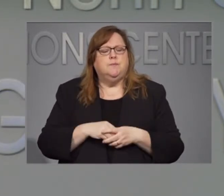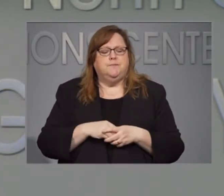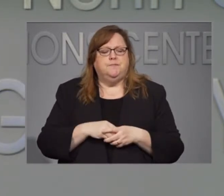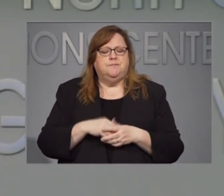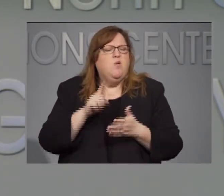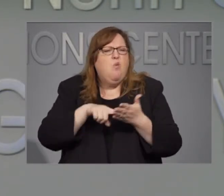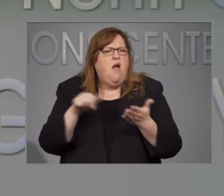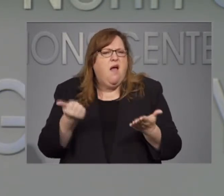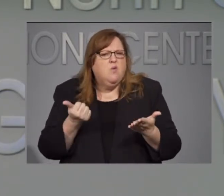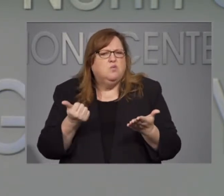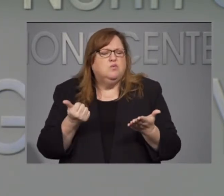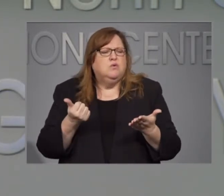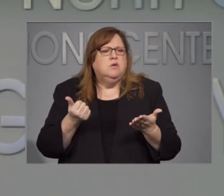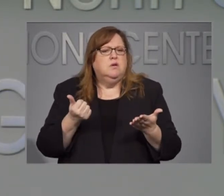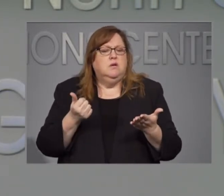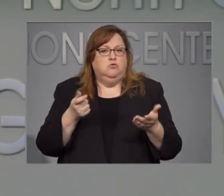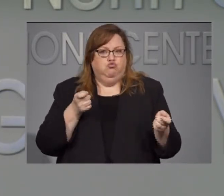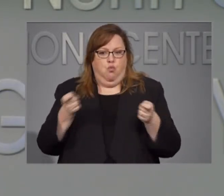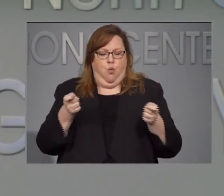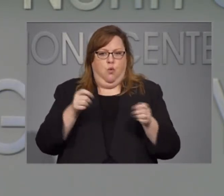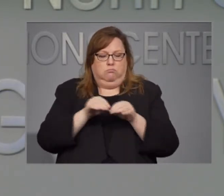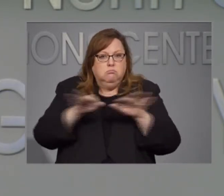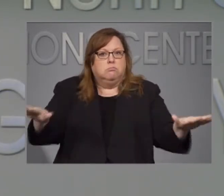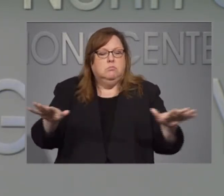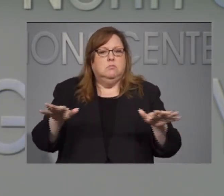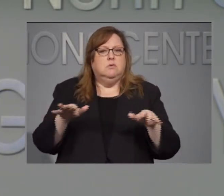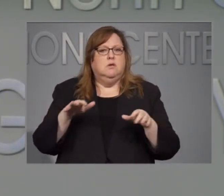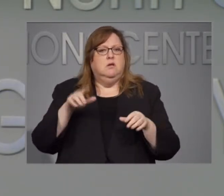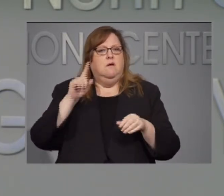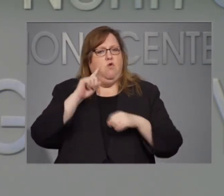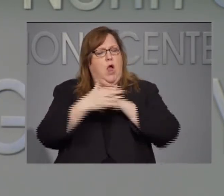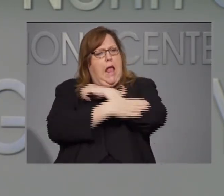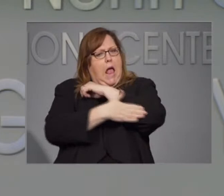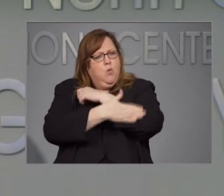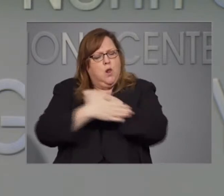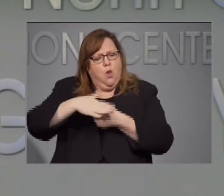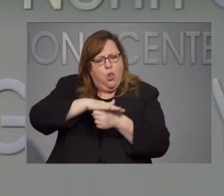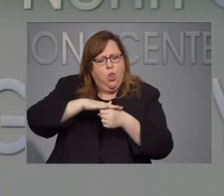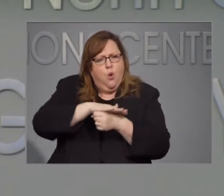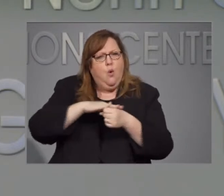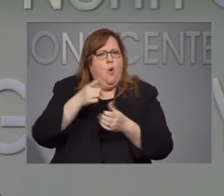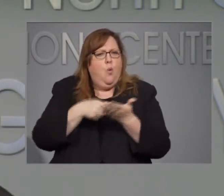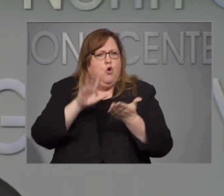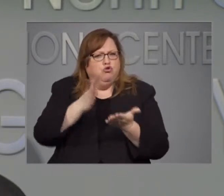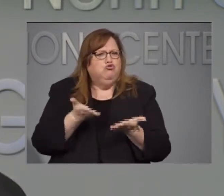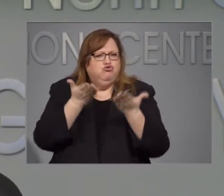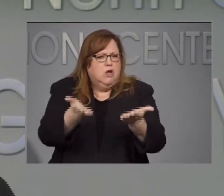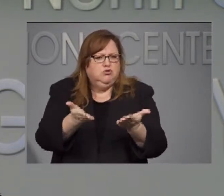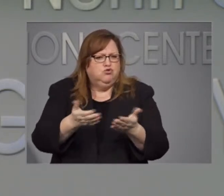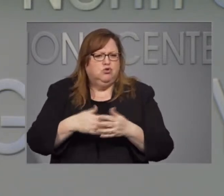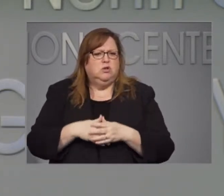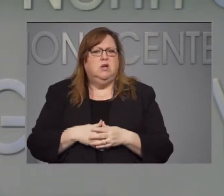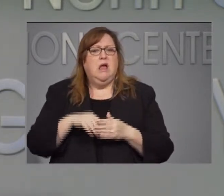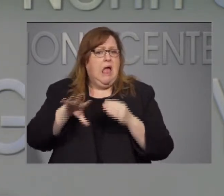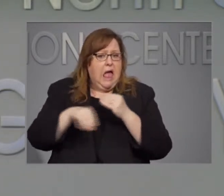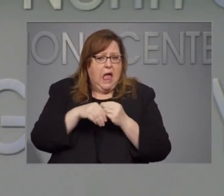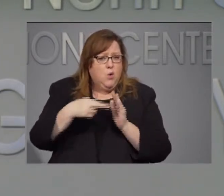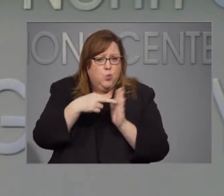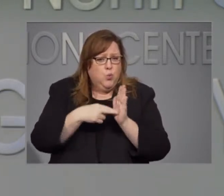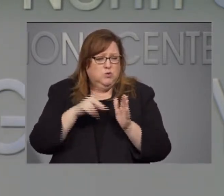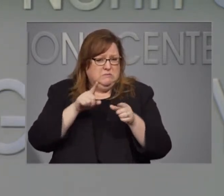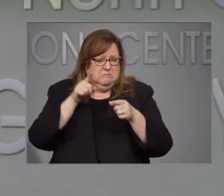need to implement to try to control outbreaks on a county or local level? I'll let Dr. Cohen take that.